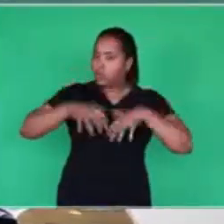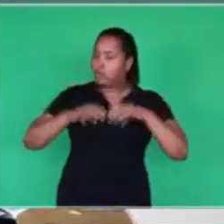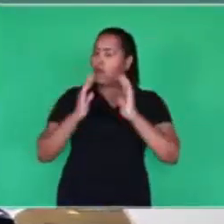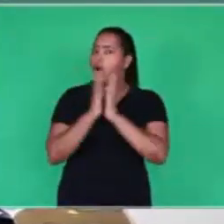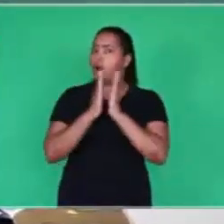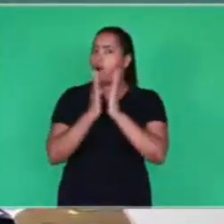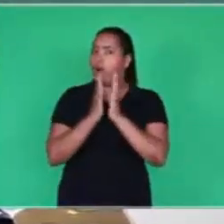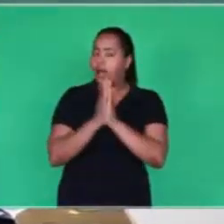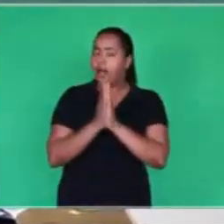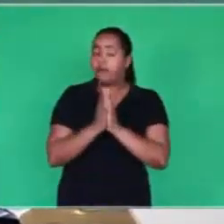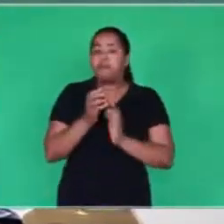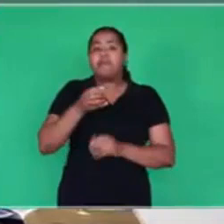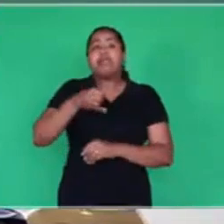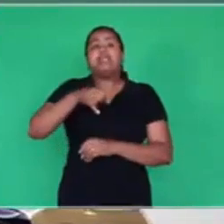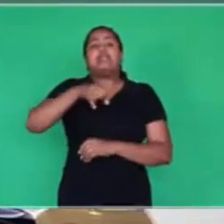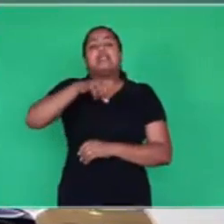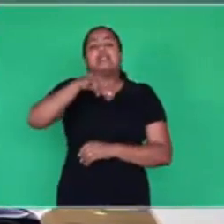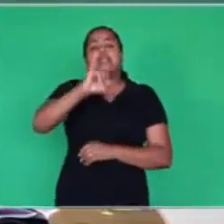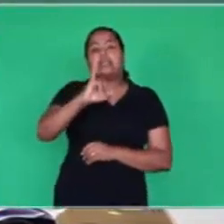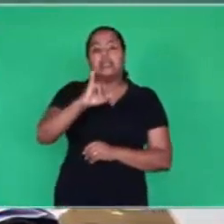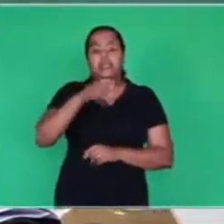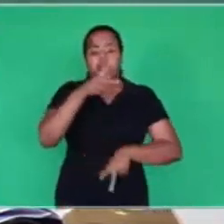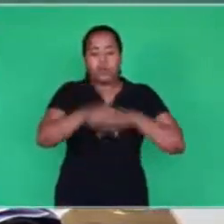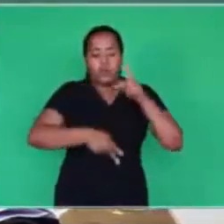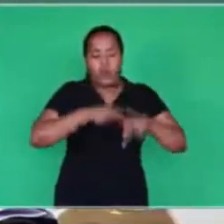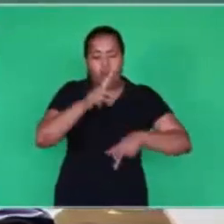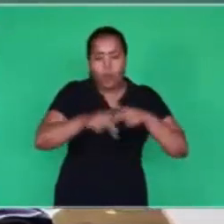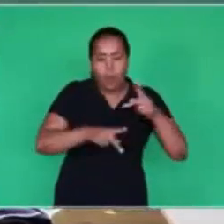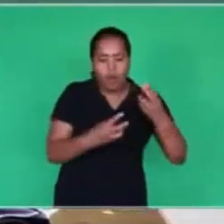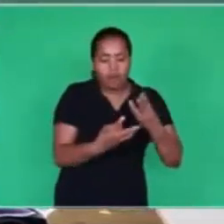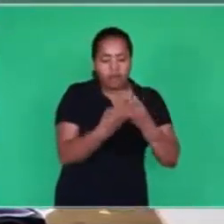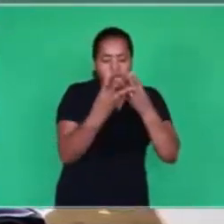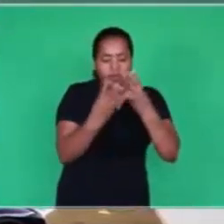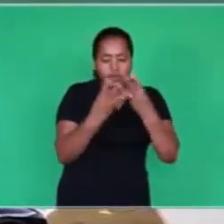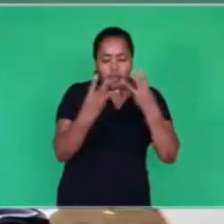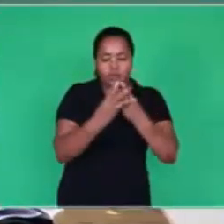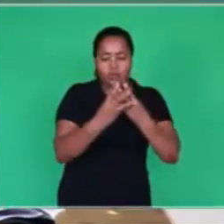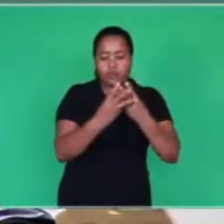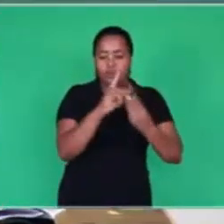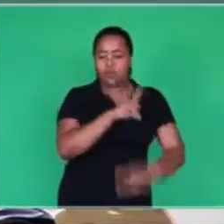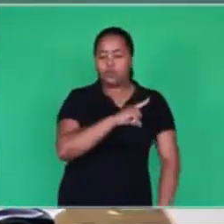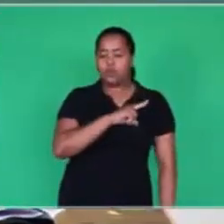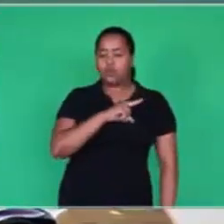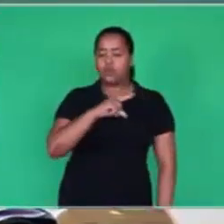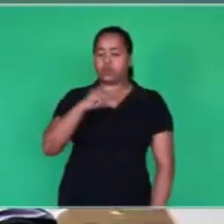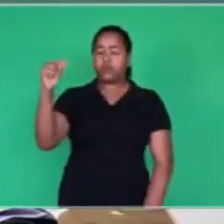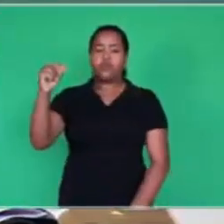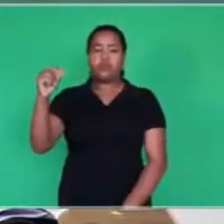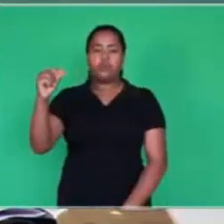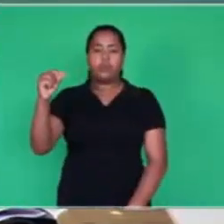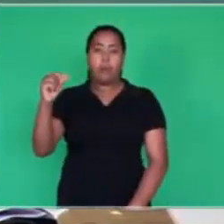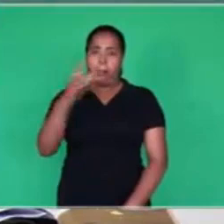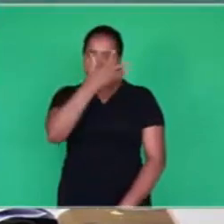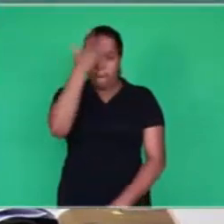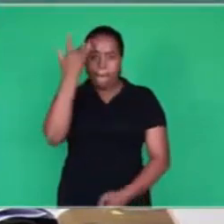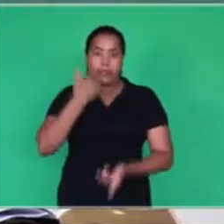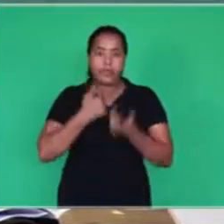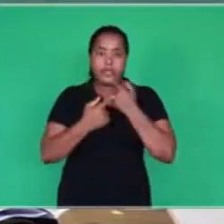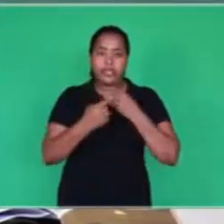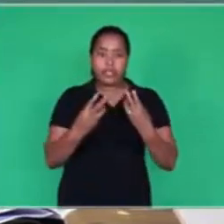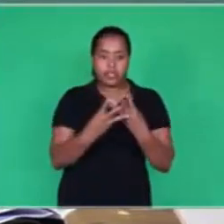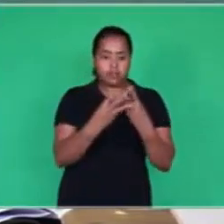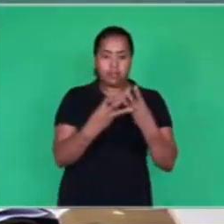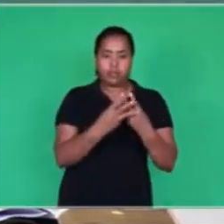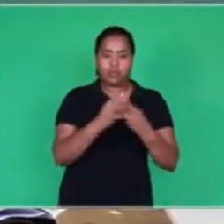this time, no, nor ever shall be." It also states, "Those who are in